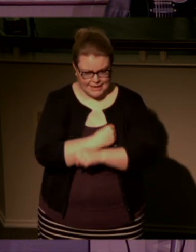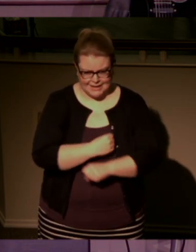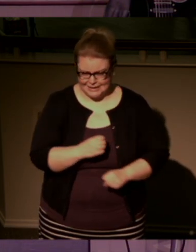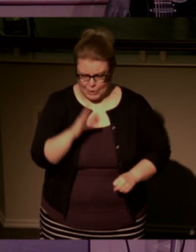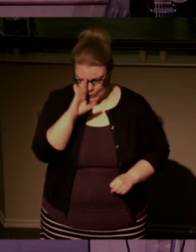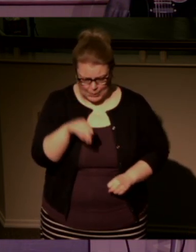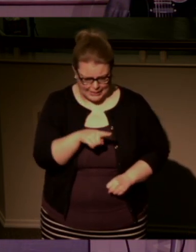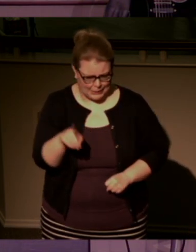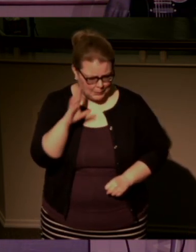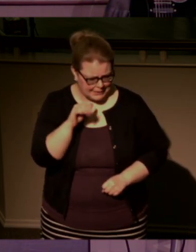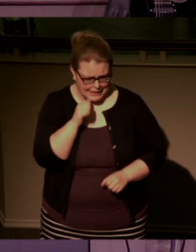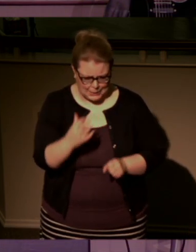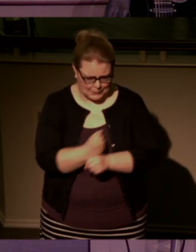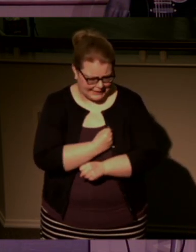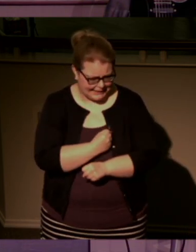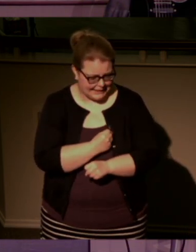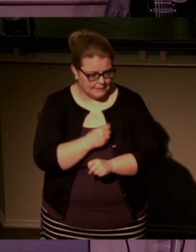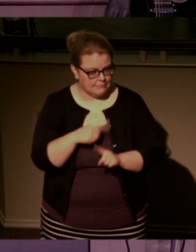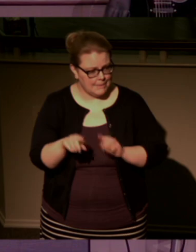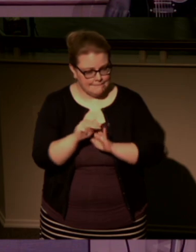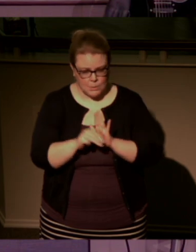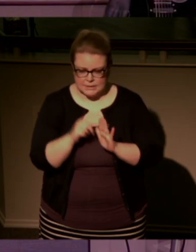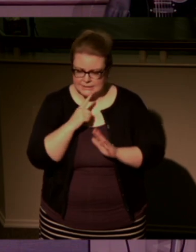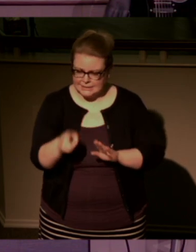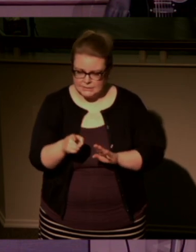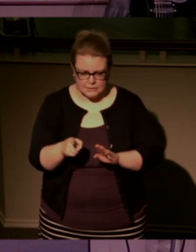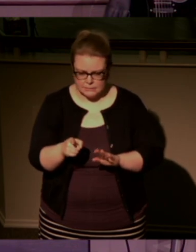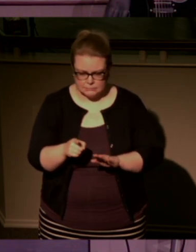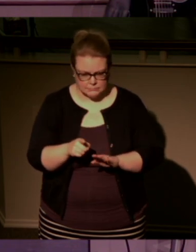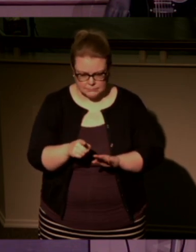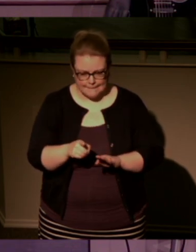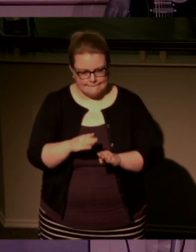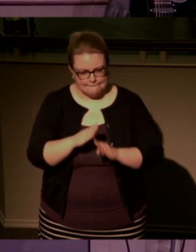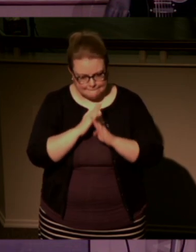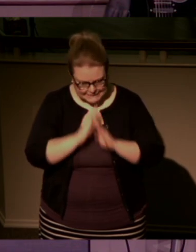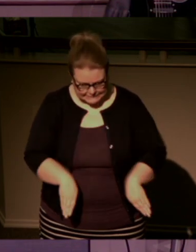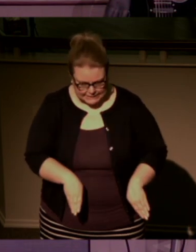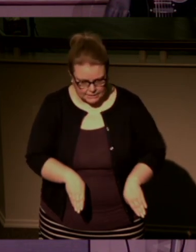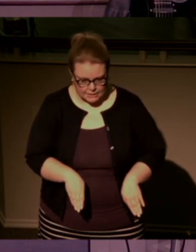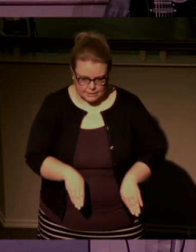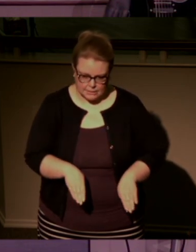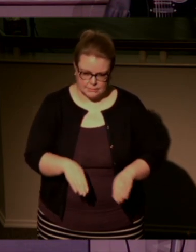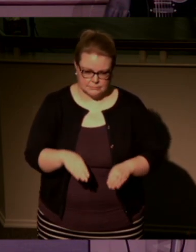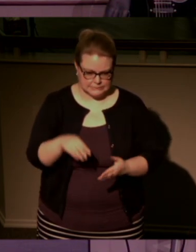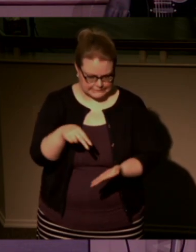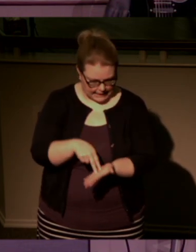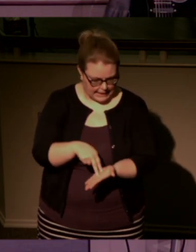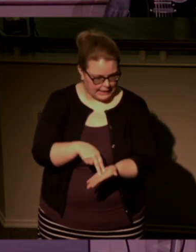battle. And Moses says, "Stand down, just keep your mouth shut."